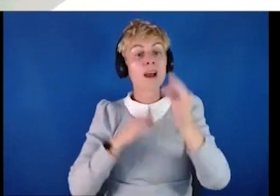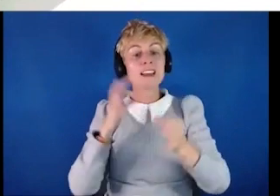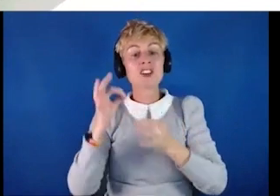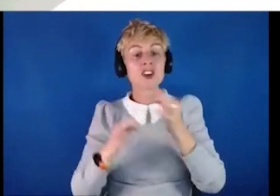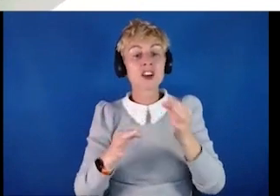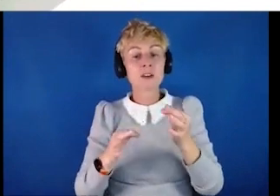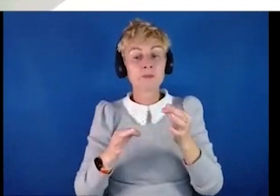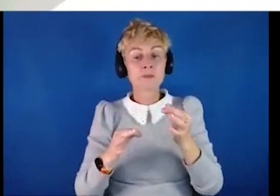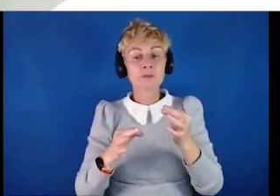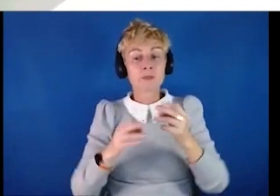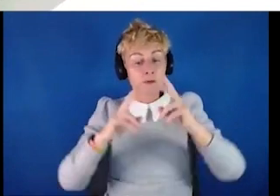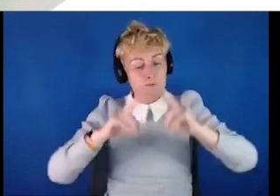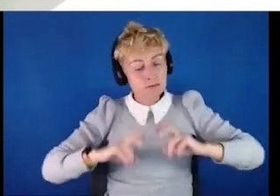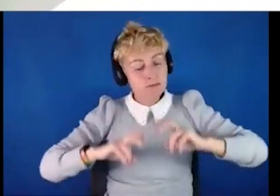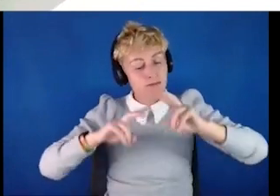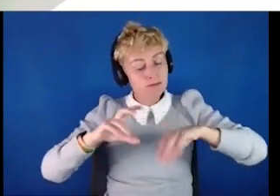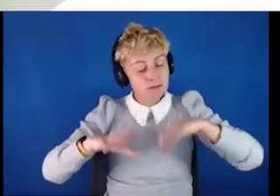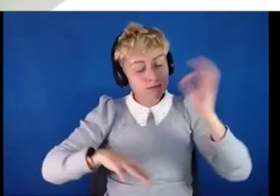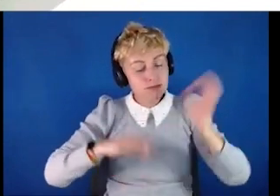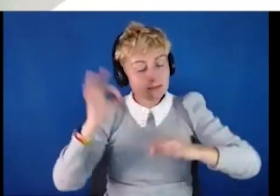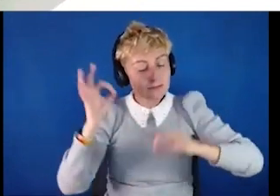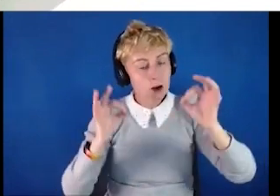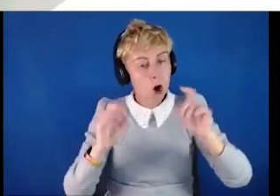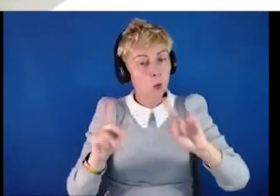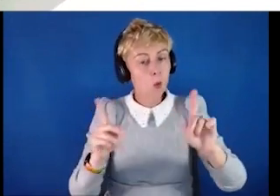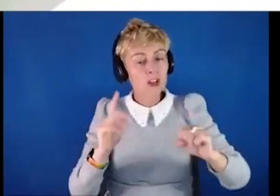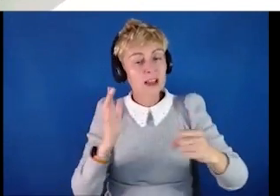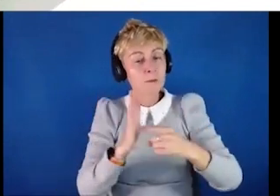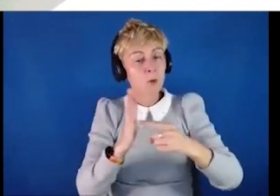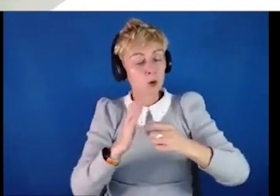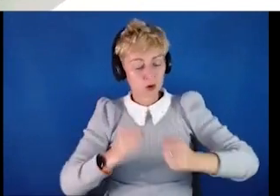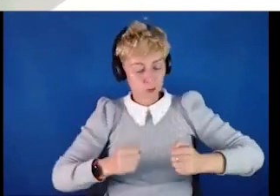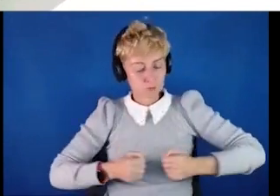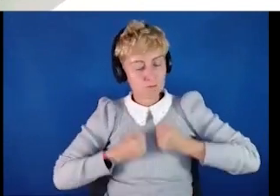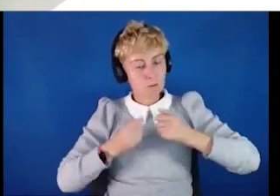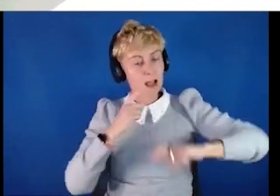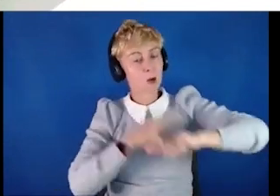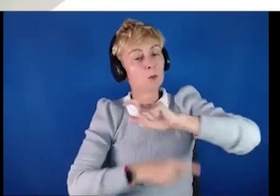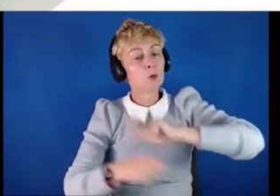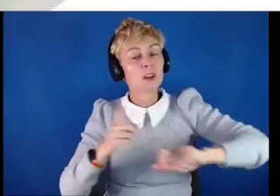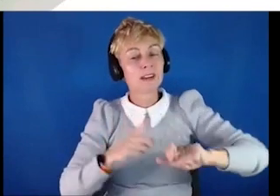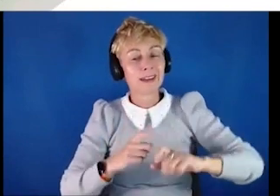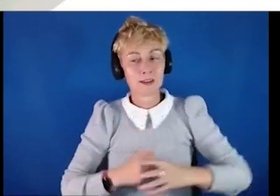them and their communities. Next slide, please.